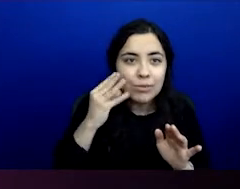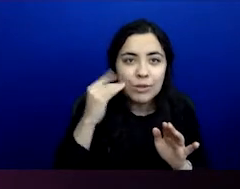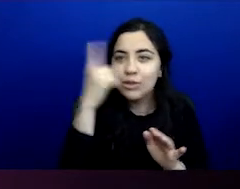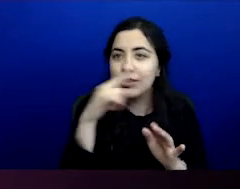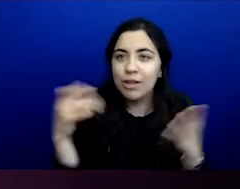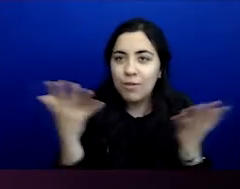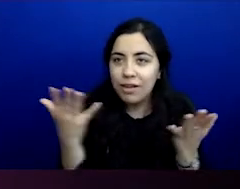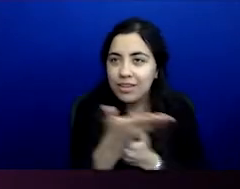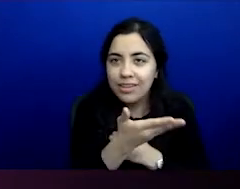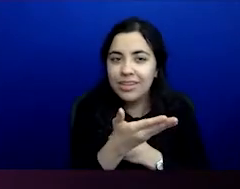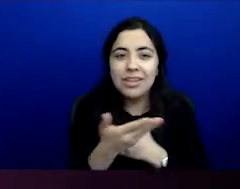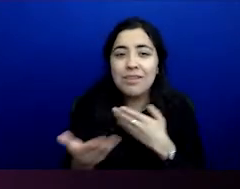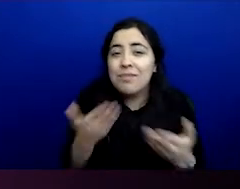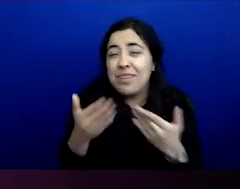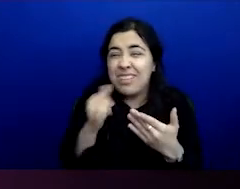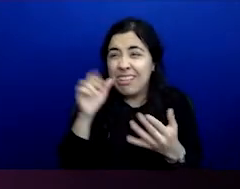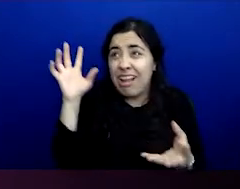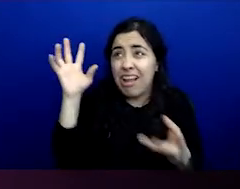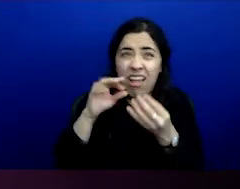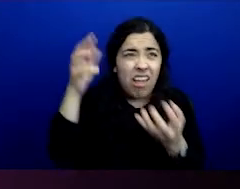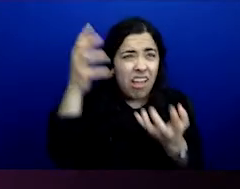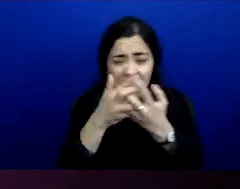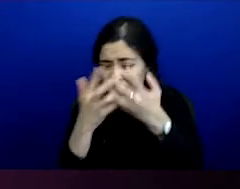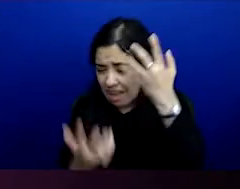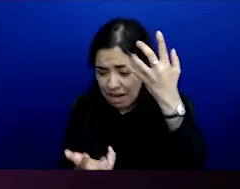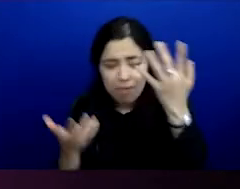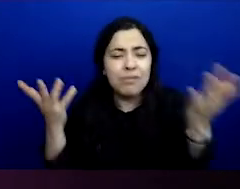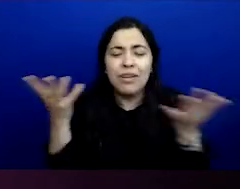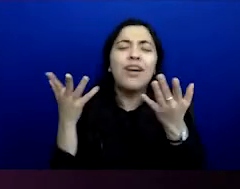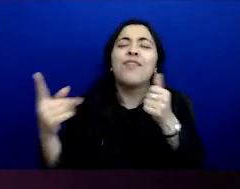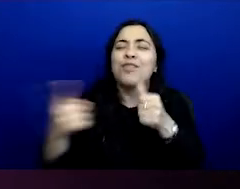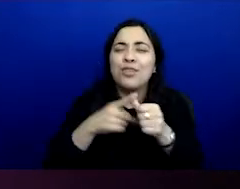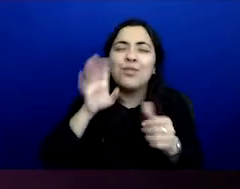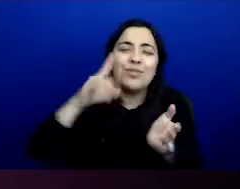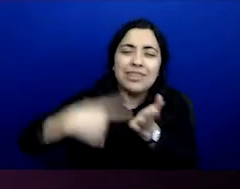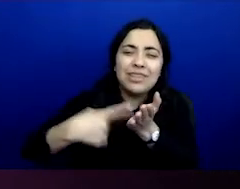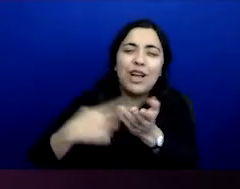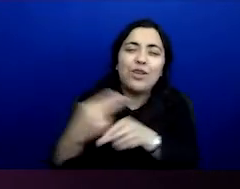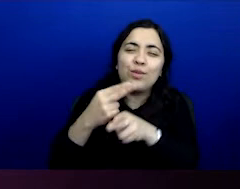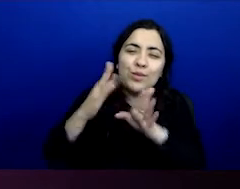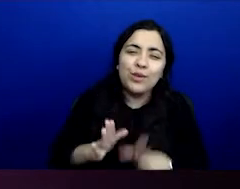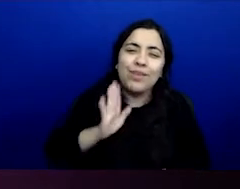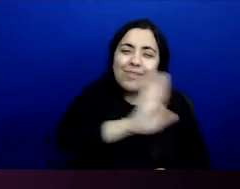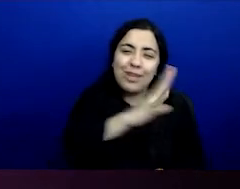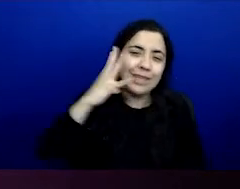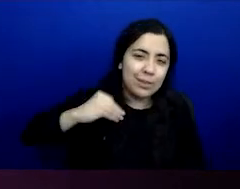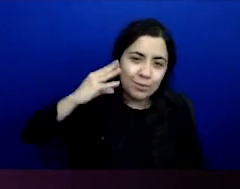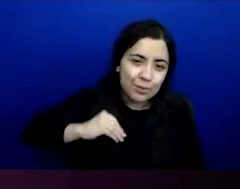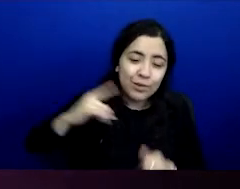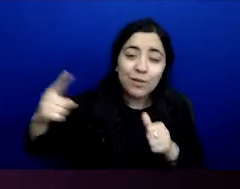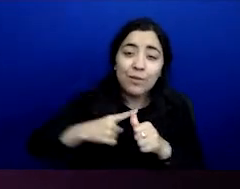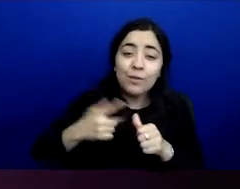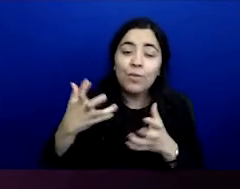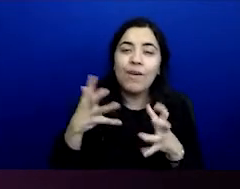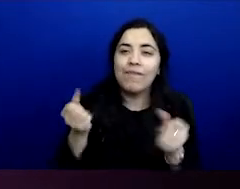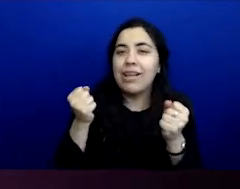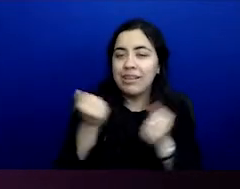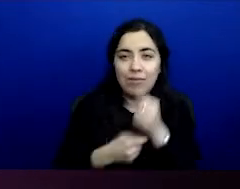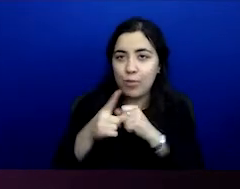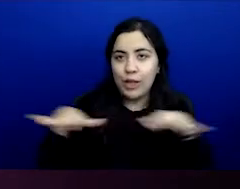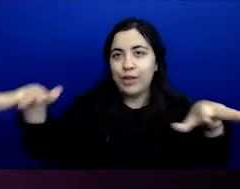know, maybe it doesn't add up as much. So let's first talk about the user experience. So first, we want it to be fast